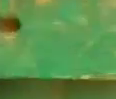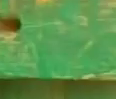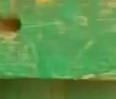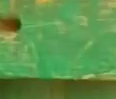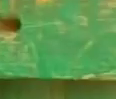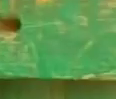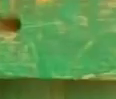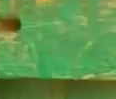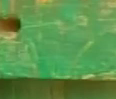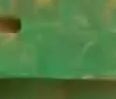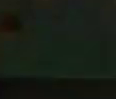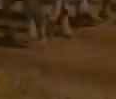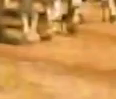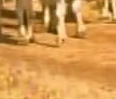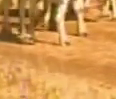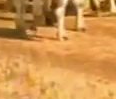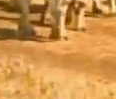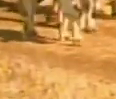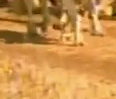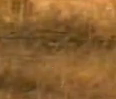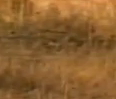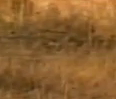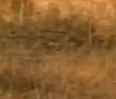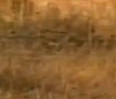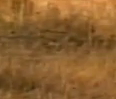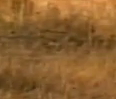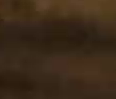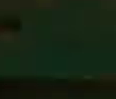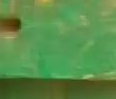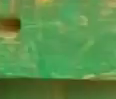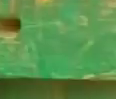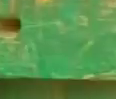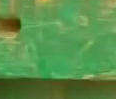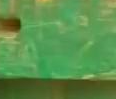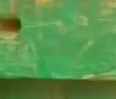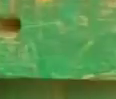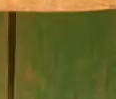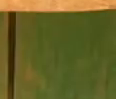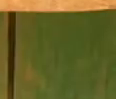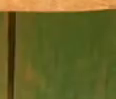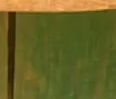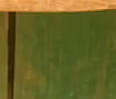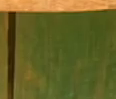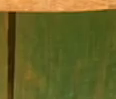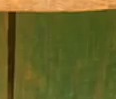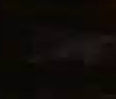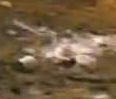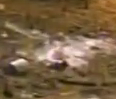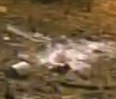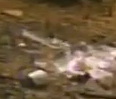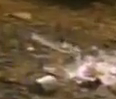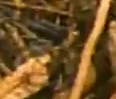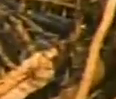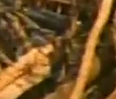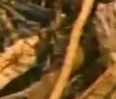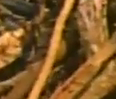Pendoka hivi ndio hiyo mtu anaingiza ng'ombe alafu anakaa kungoja mtu akuja atoe ng'ombe kwa shamba. Na akanipiga risasi kwa mguu.